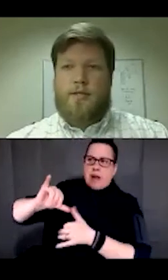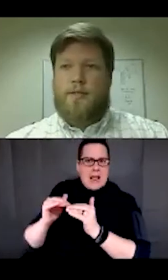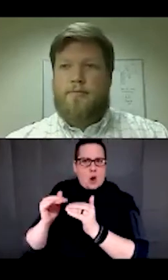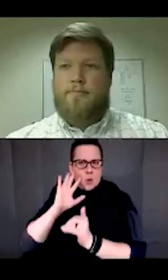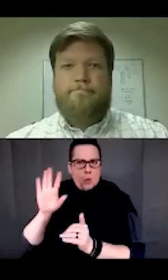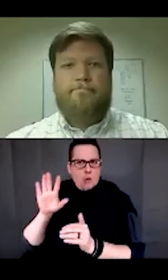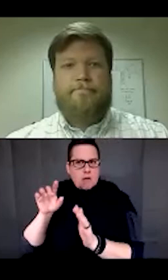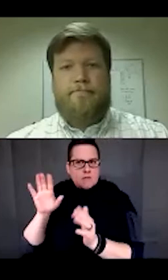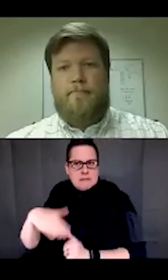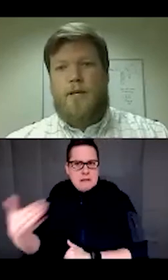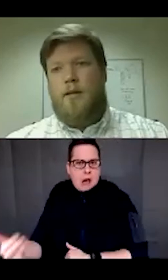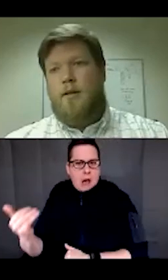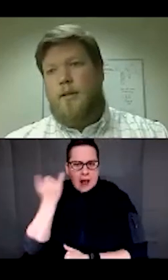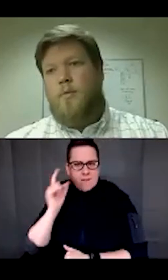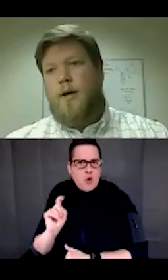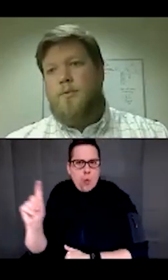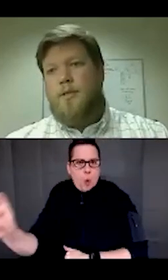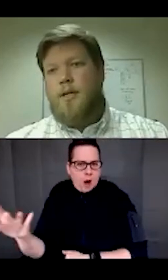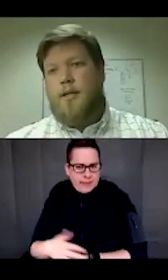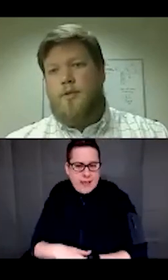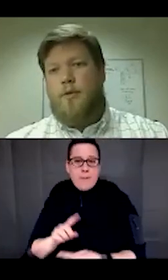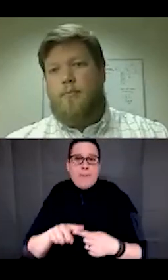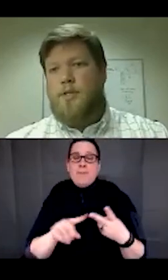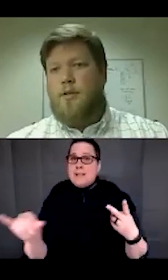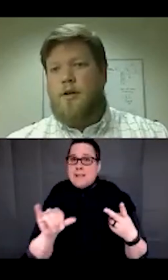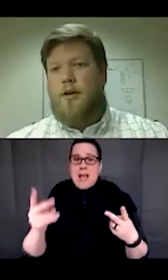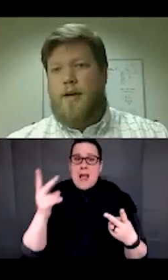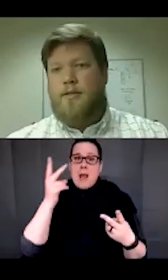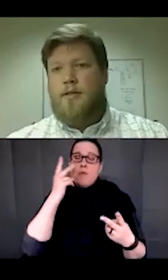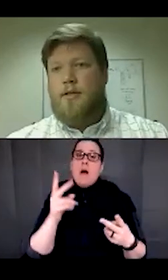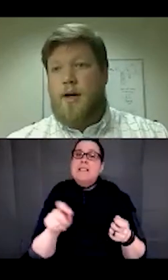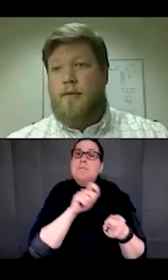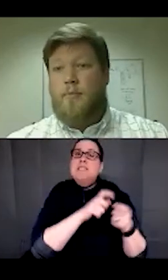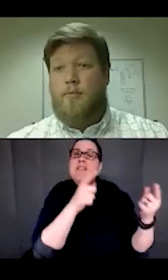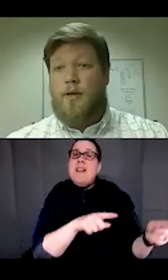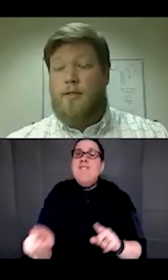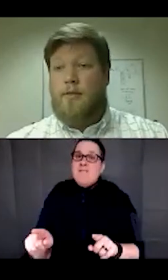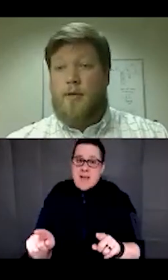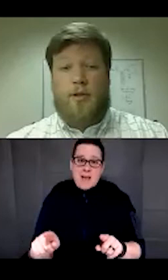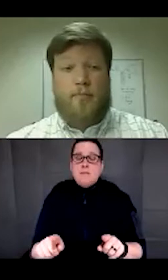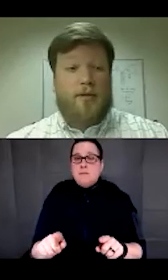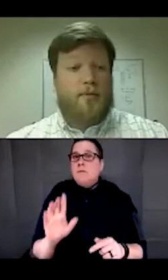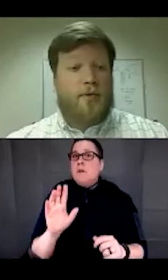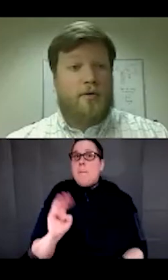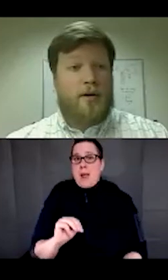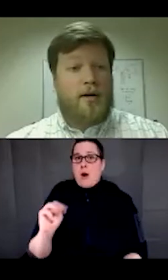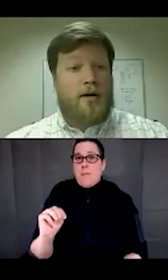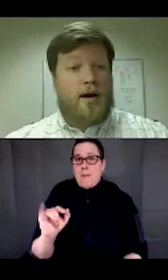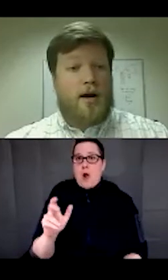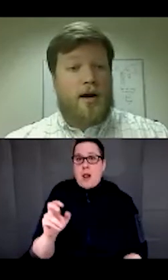walking distance. Likewise, we see clustering around particular events in time, like the death of Marilyn